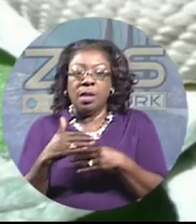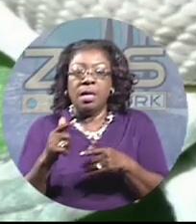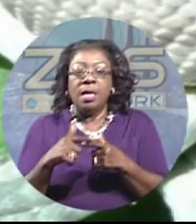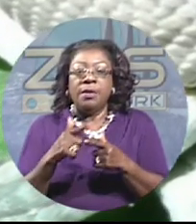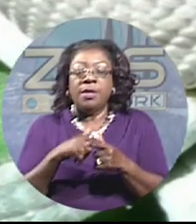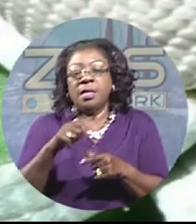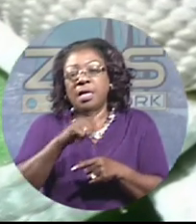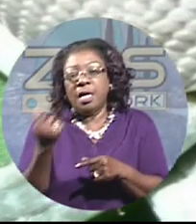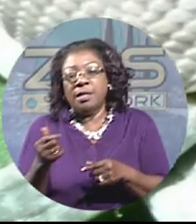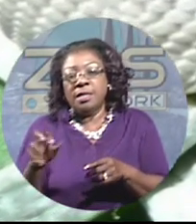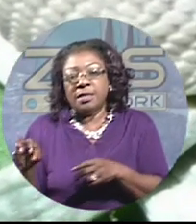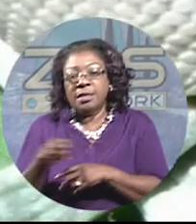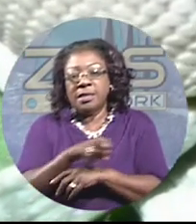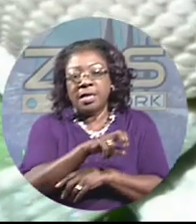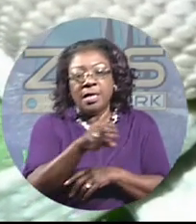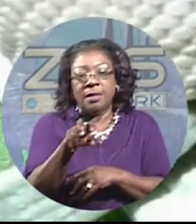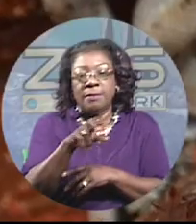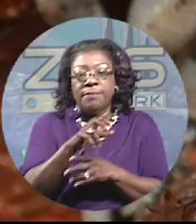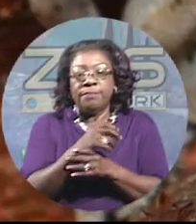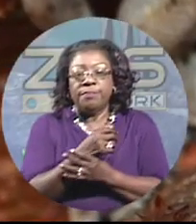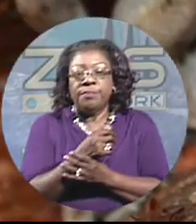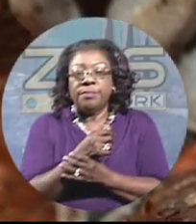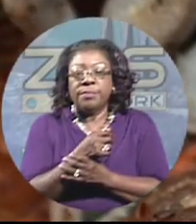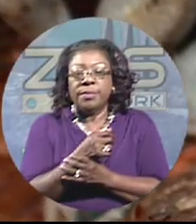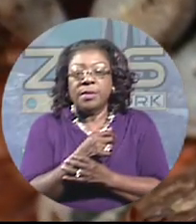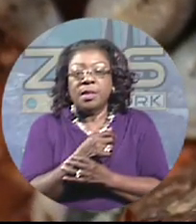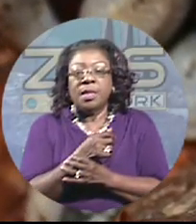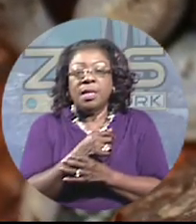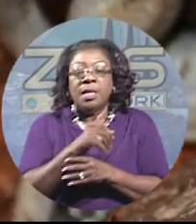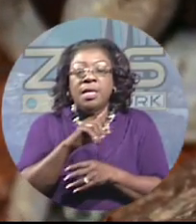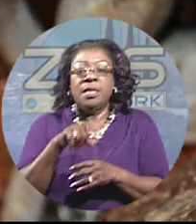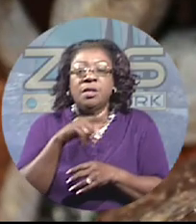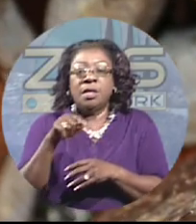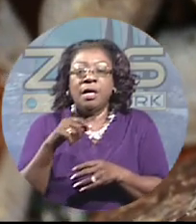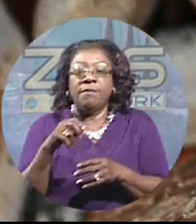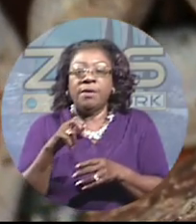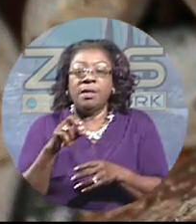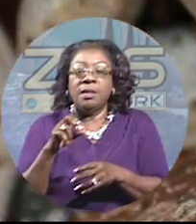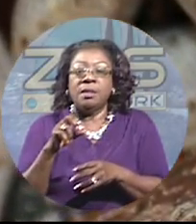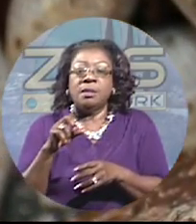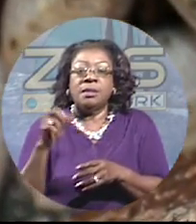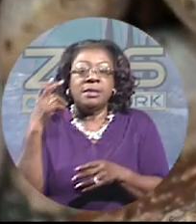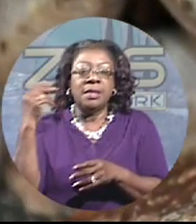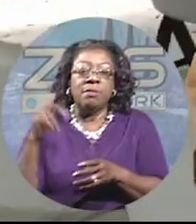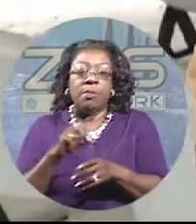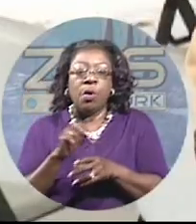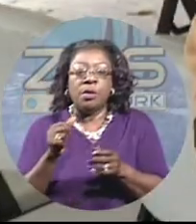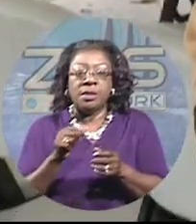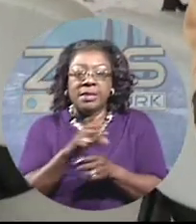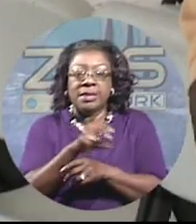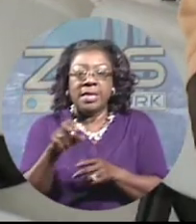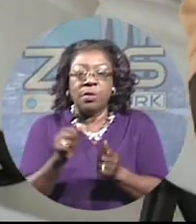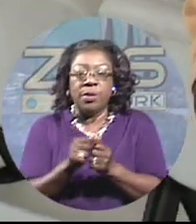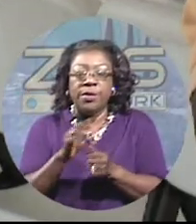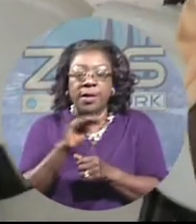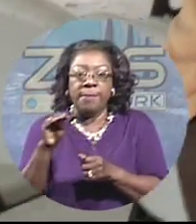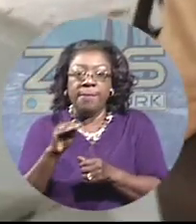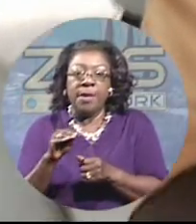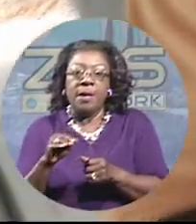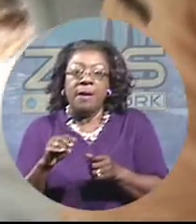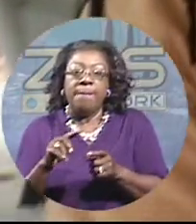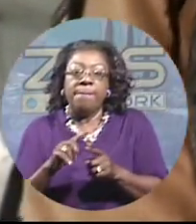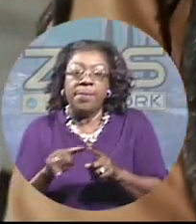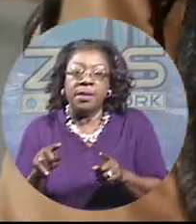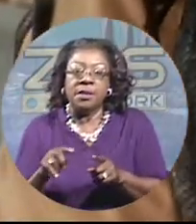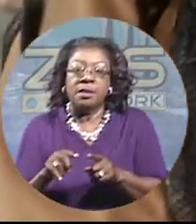appearance, and prefer to forage in trees. Johnson did not have a silver boa with him during the interview, but he explained that the 5-foot